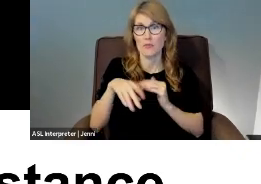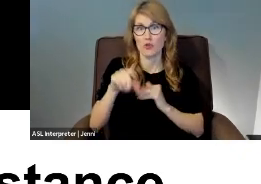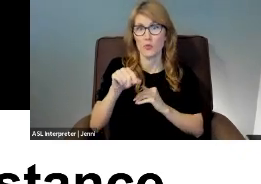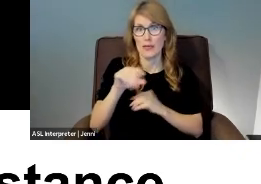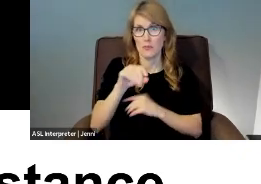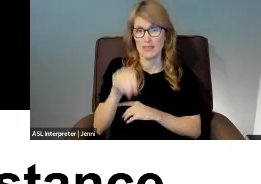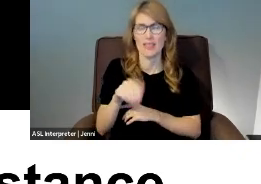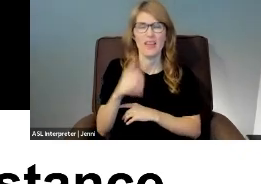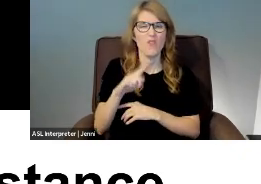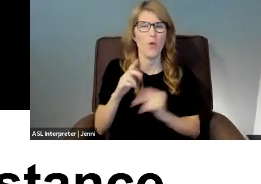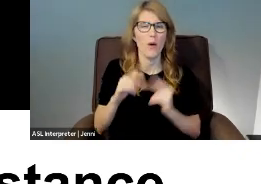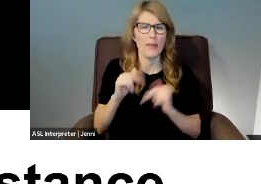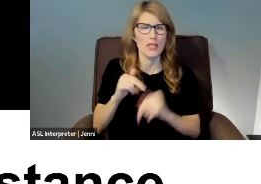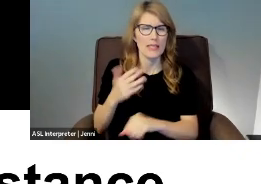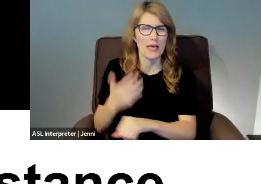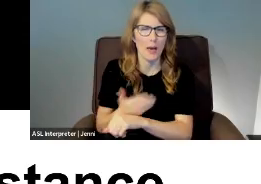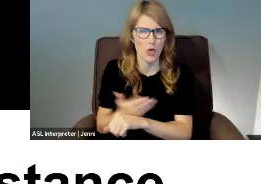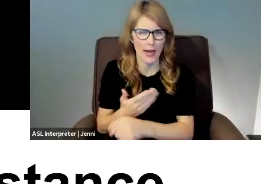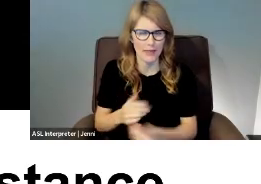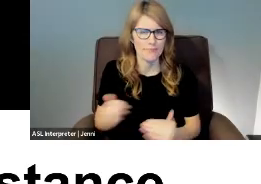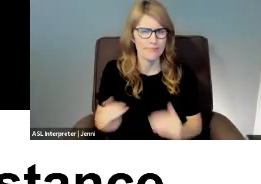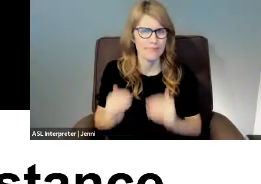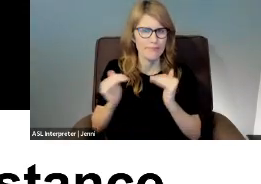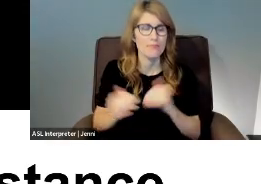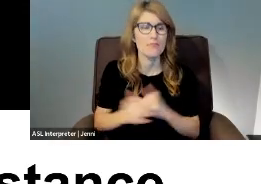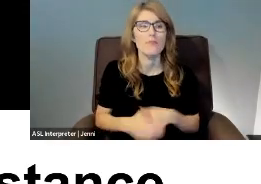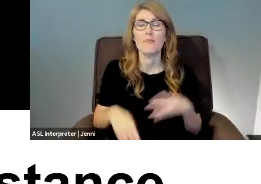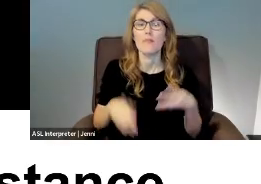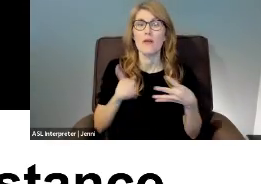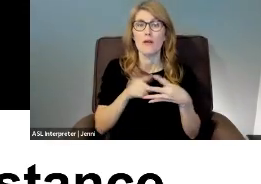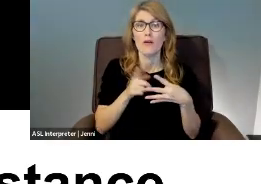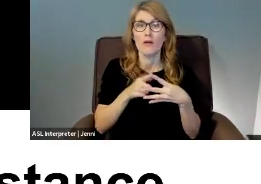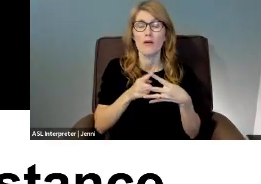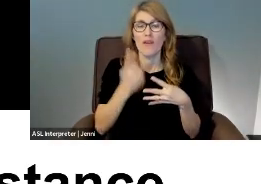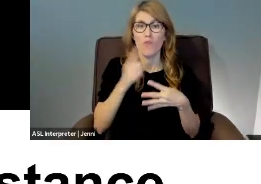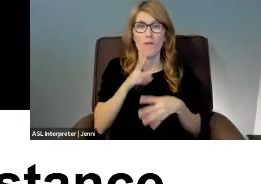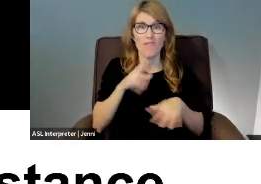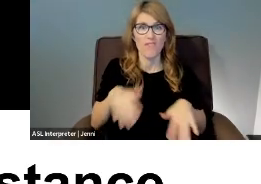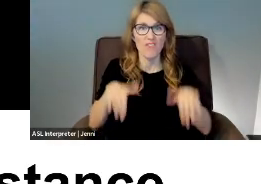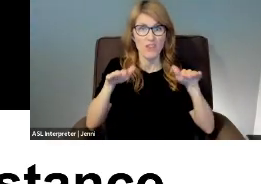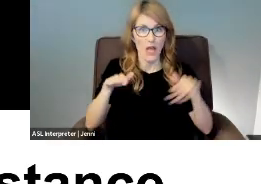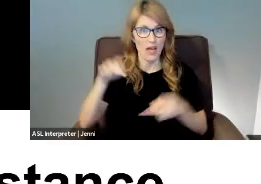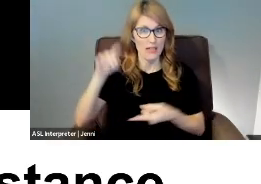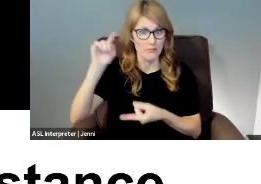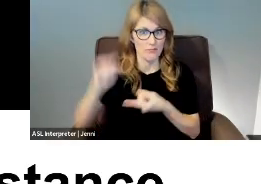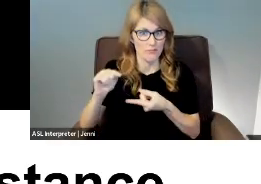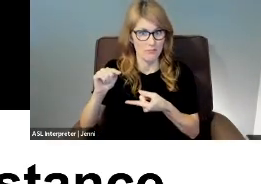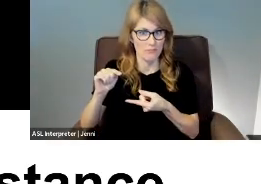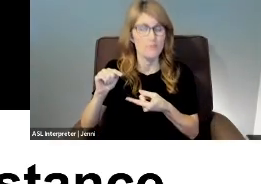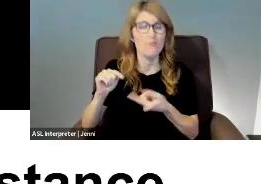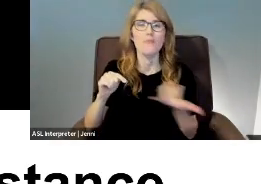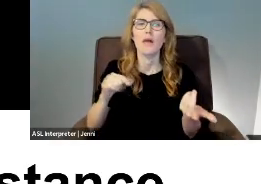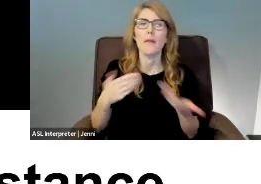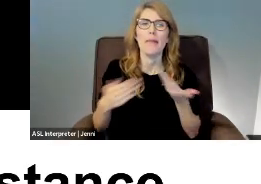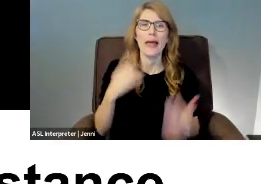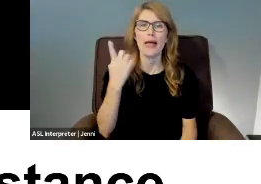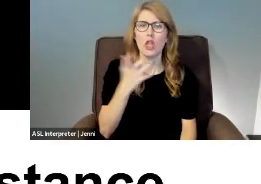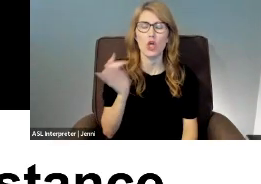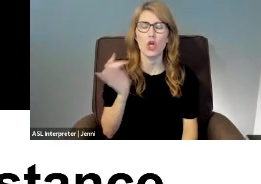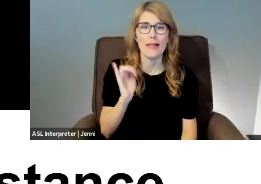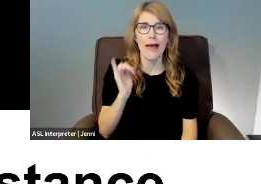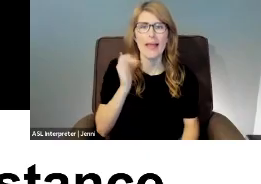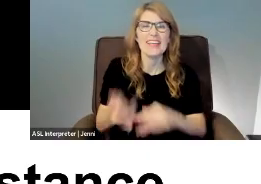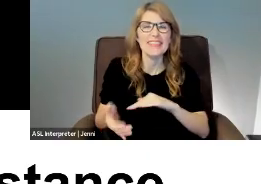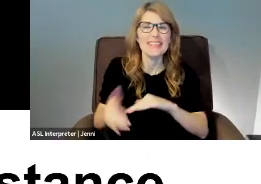building upgrades. So first, for flood mitigation may look like sealing a roof